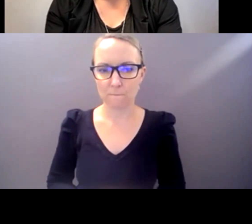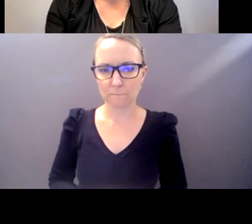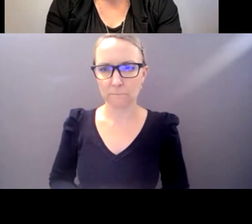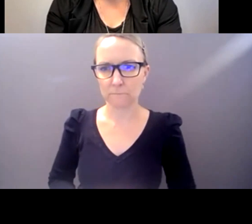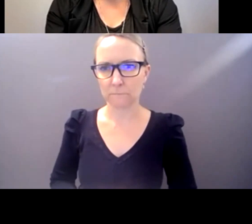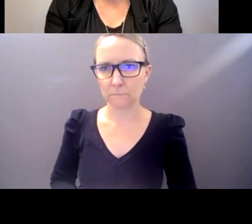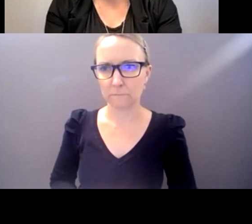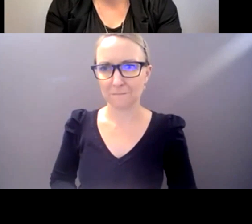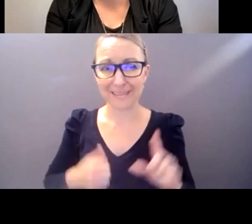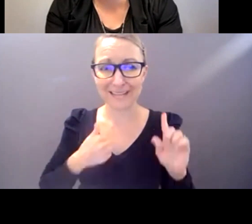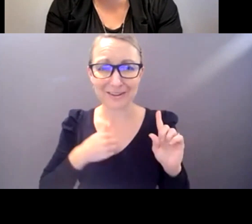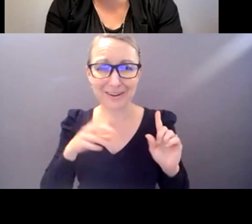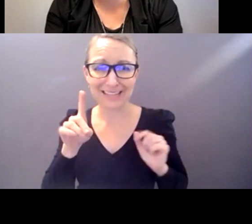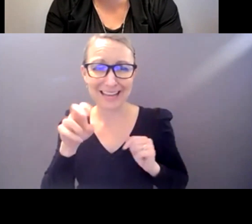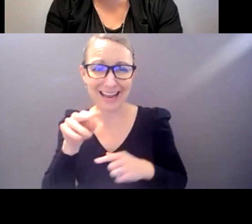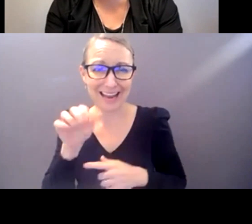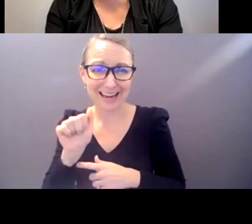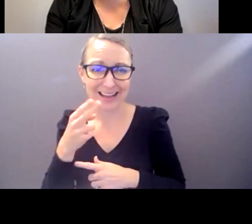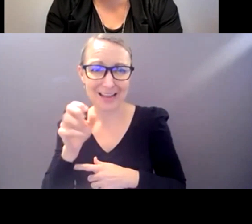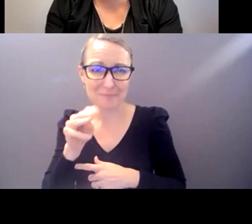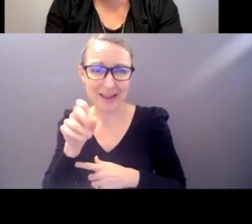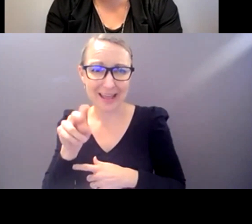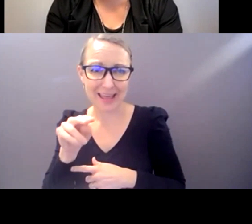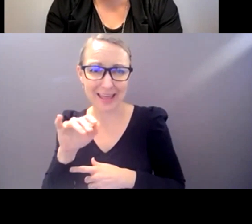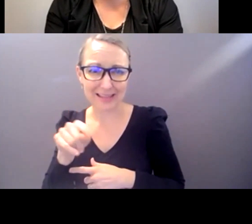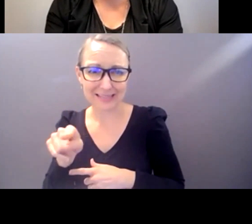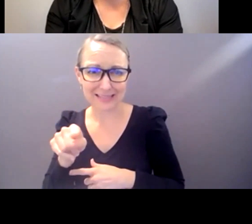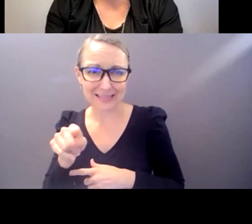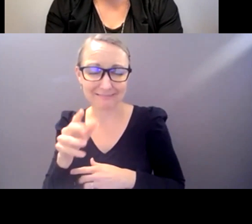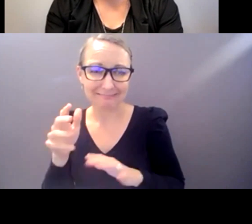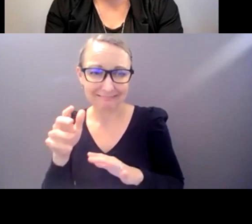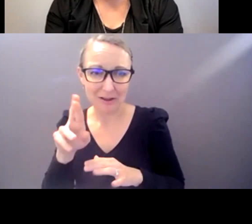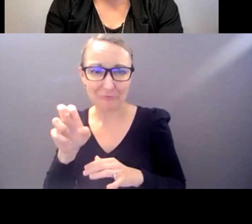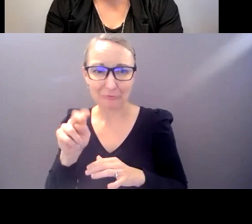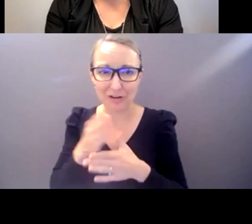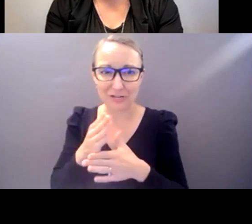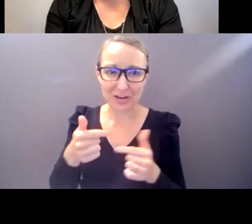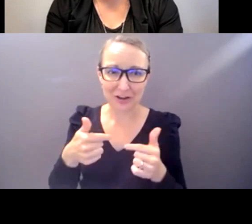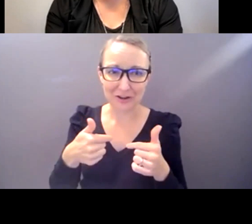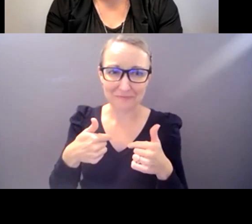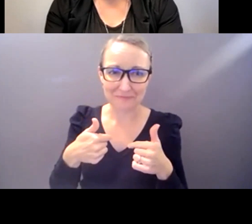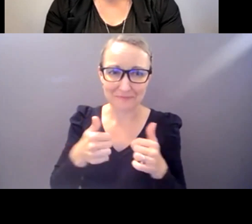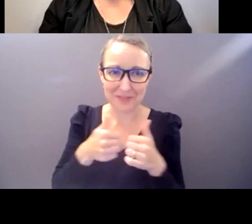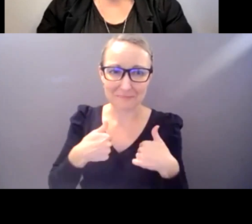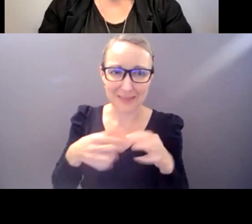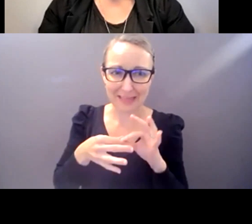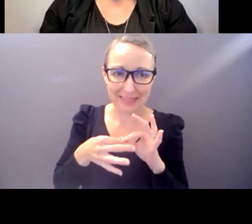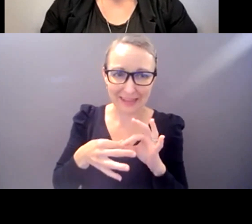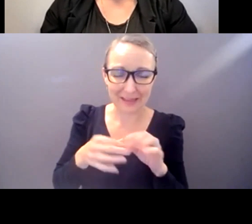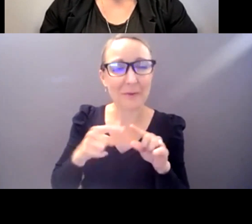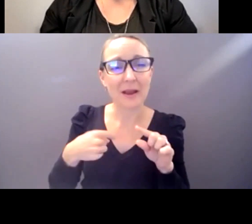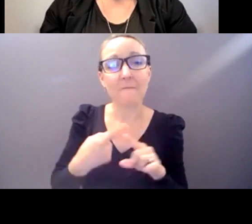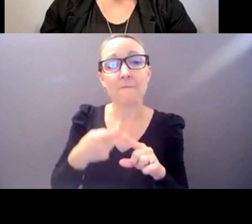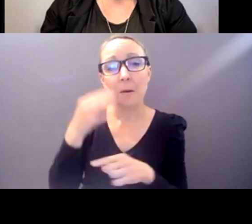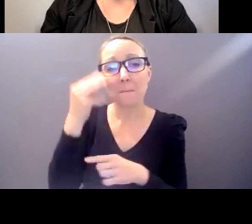It's actually Diana Jimenez. I couldn't get the link, so Ron shared with me the link. I'm from Monterey